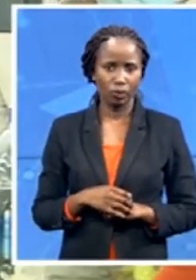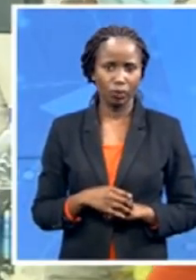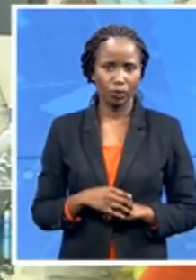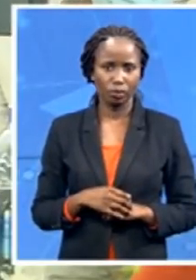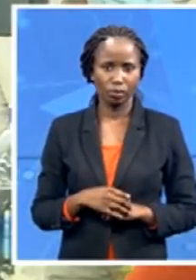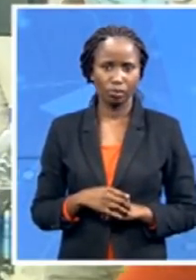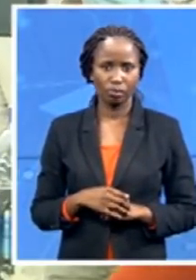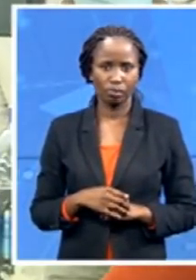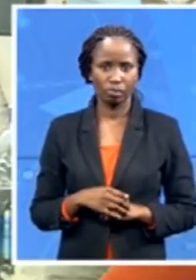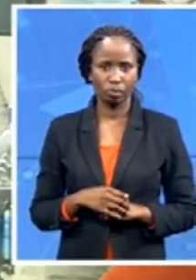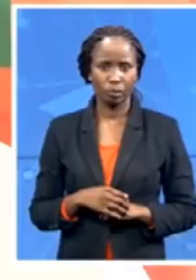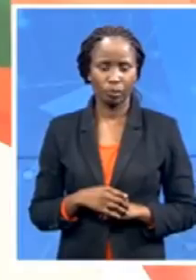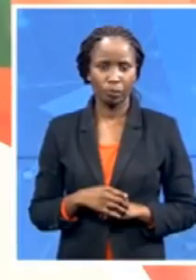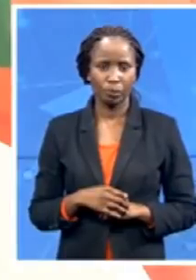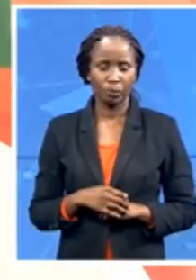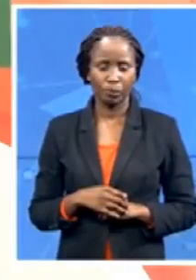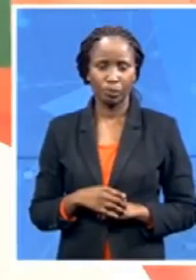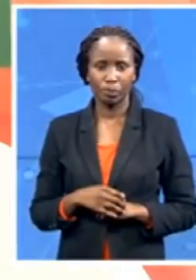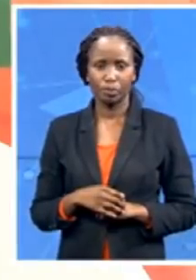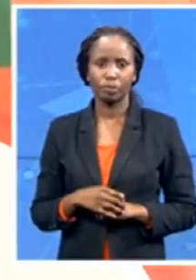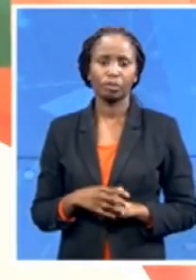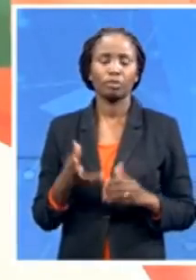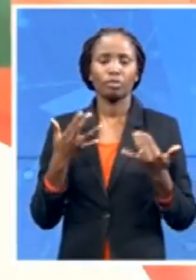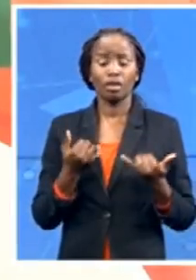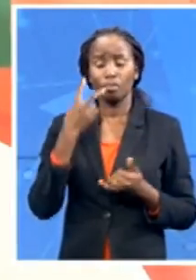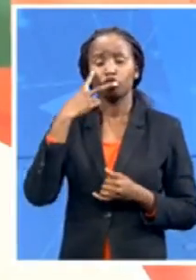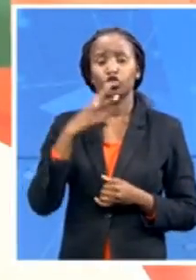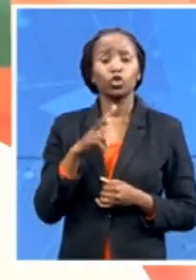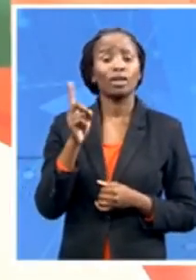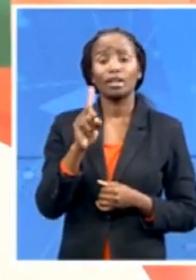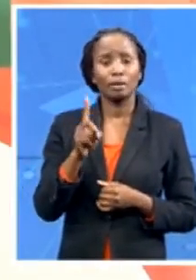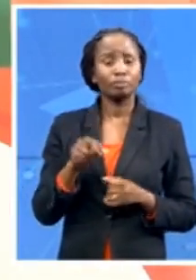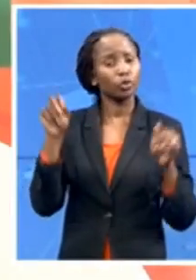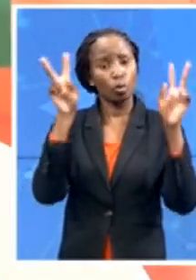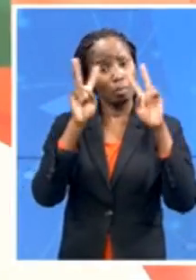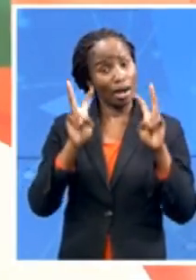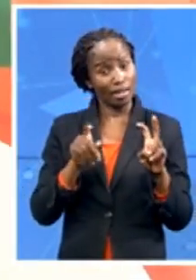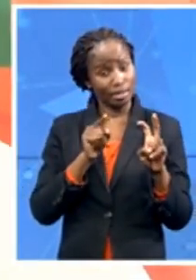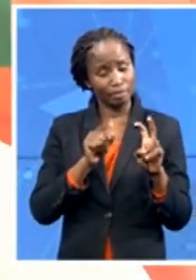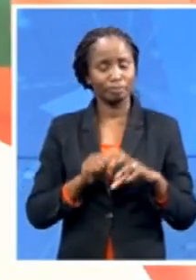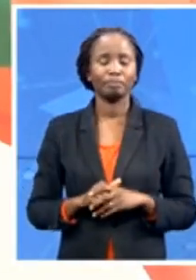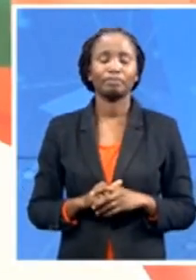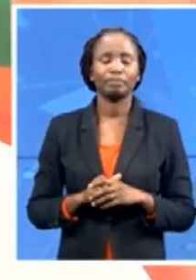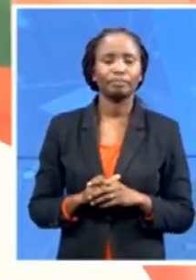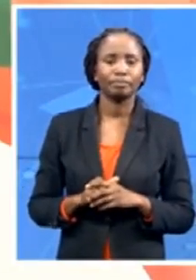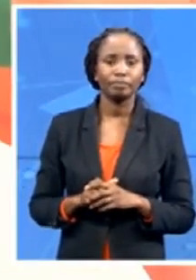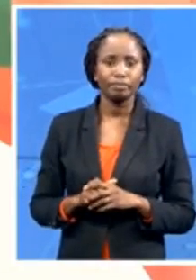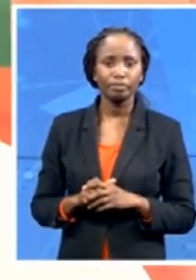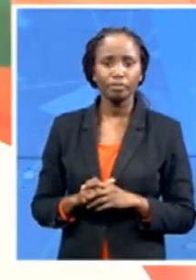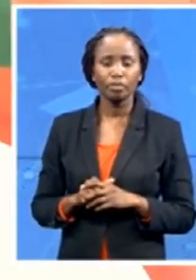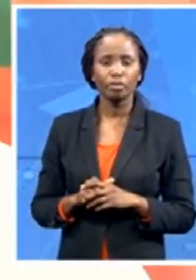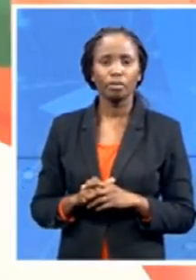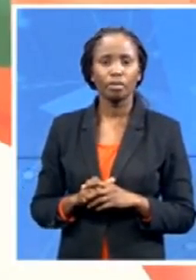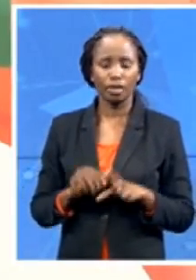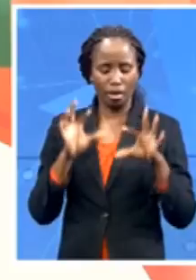Masiluke makesijonge umbane, electricity. Small municipalities do not